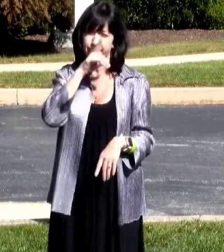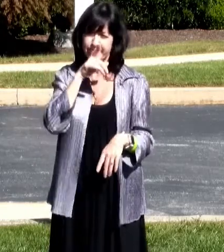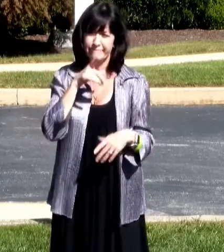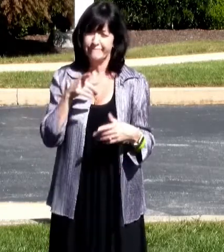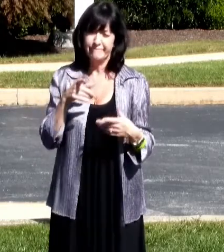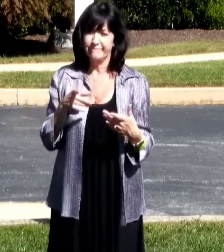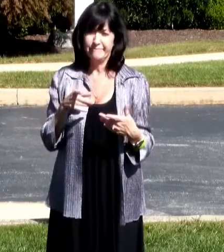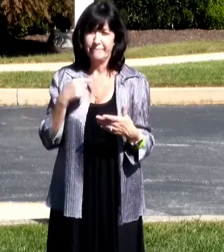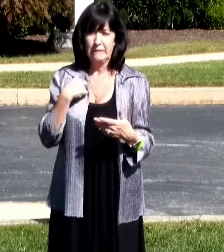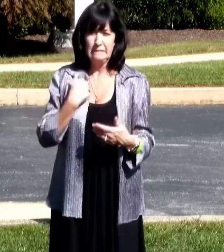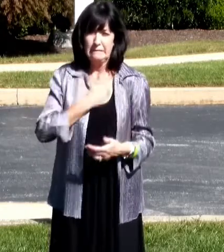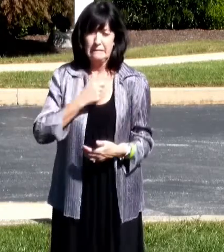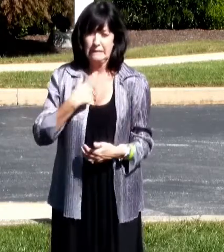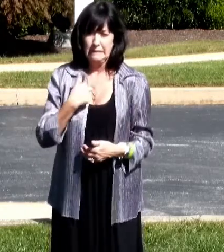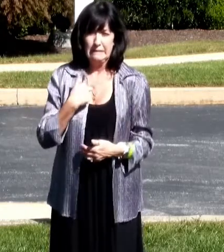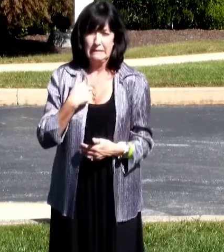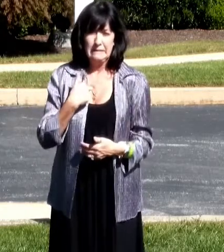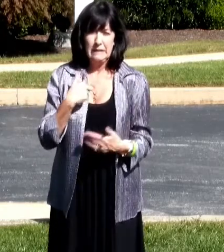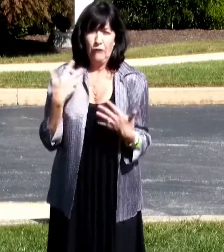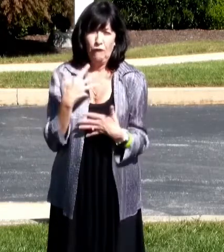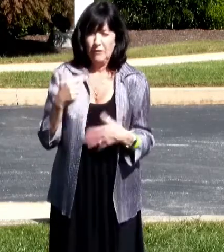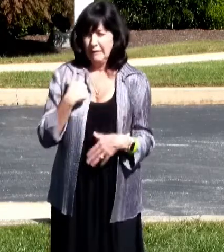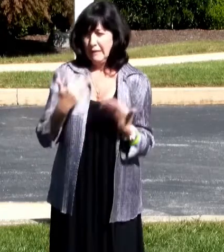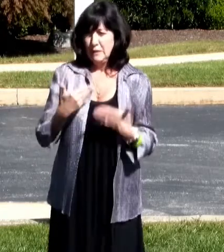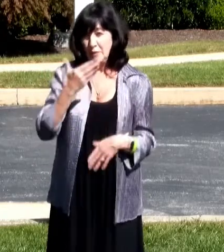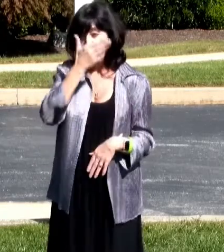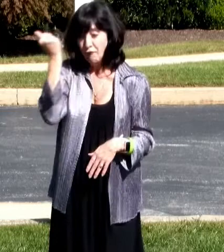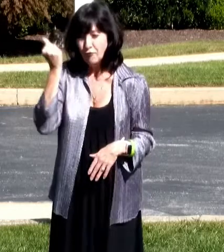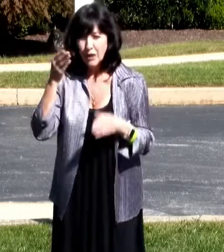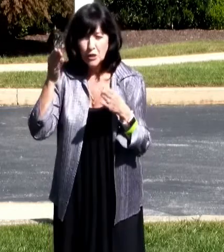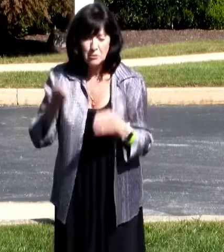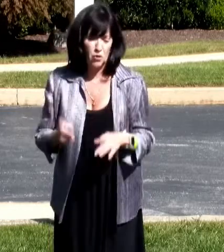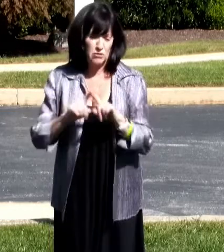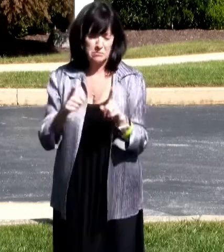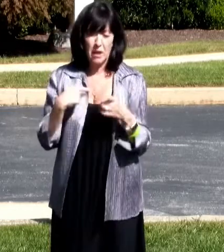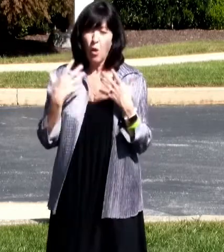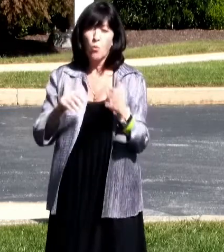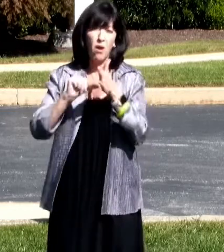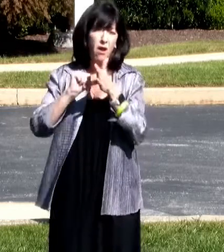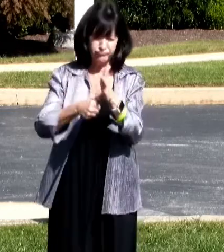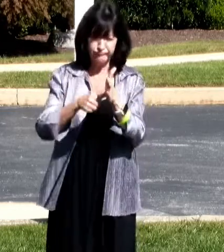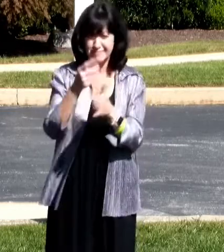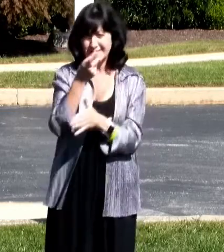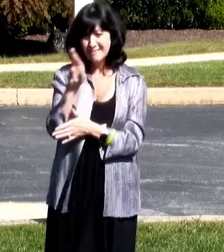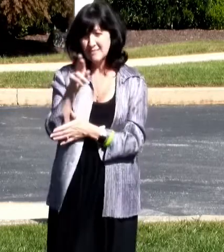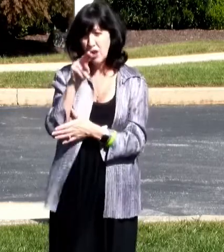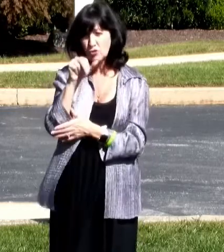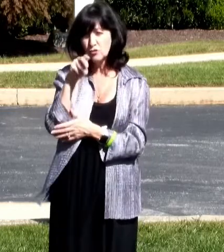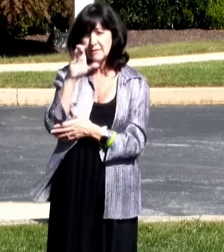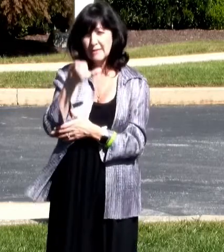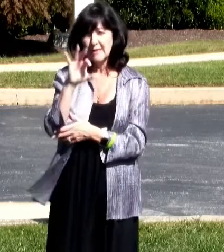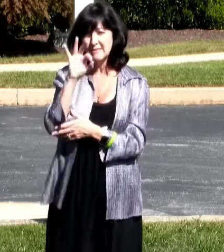the one person I will acknowledge is Dr. Nancy Phan. Again, she was